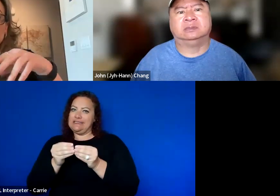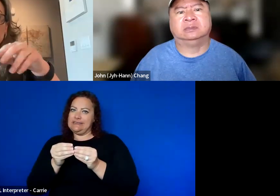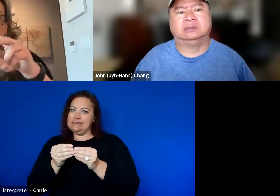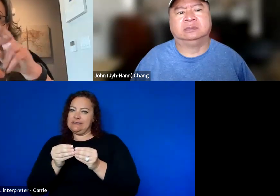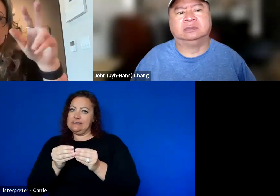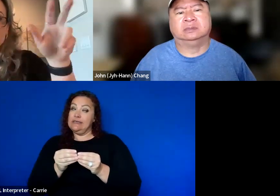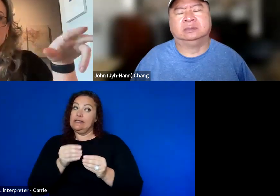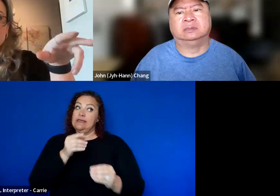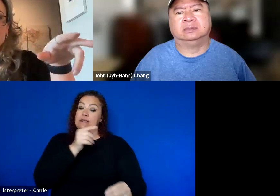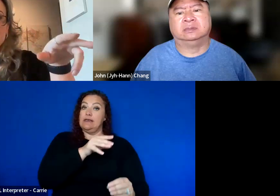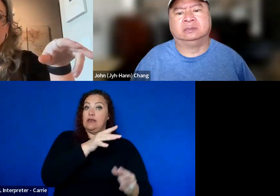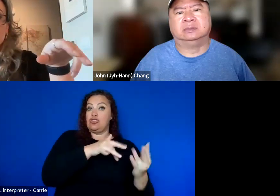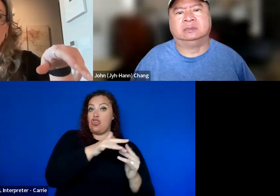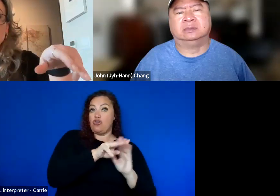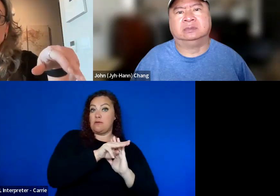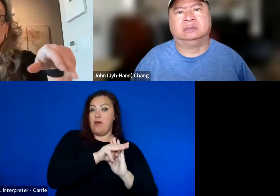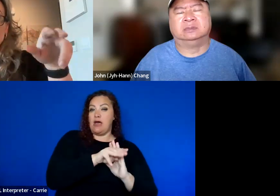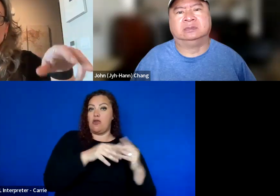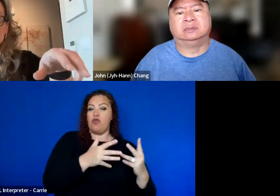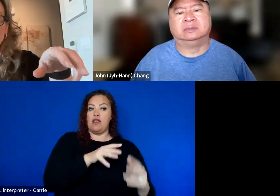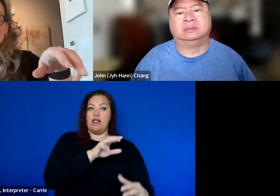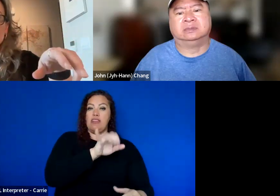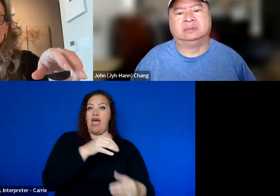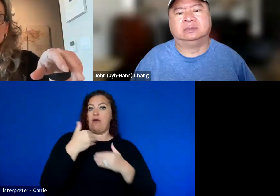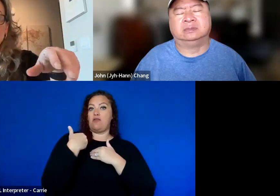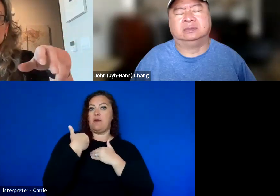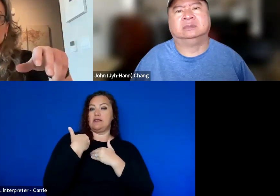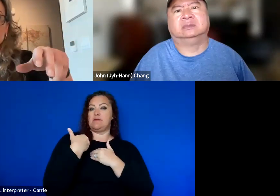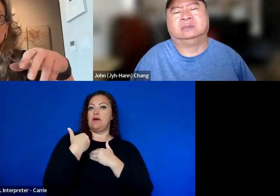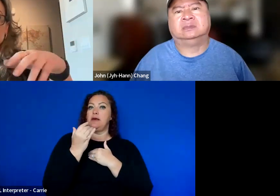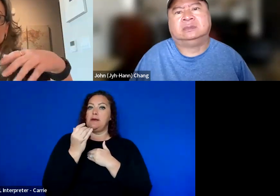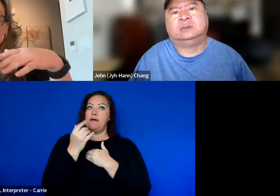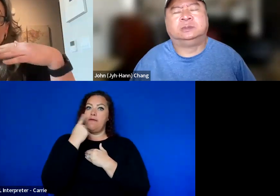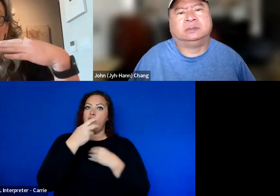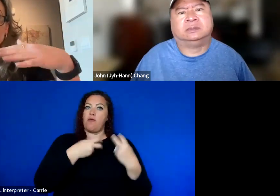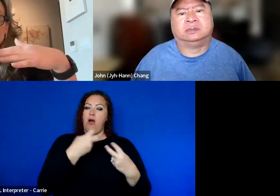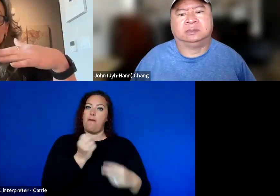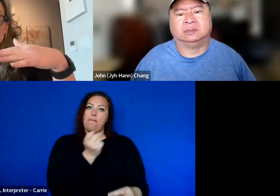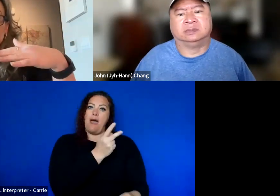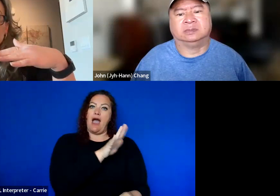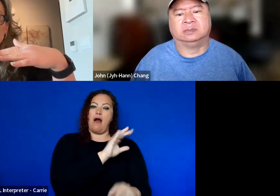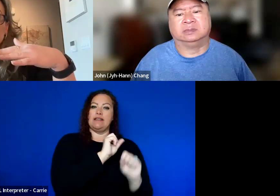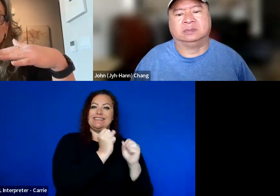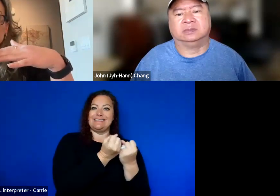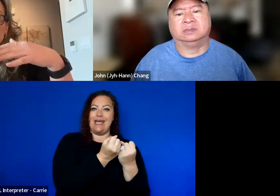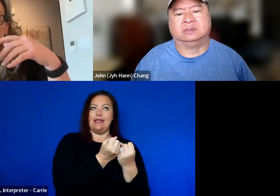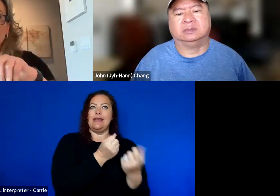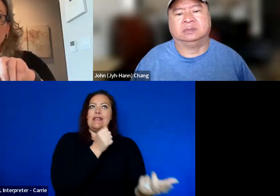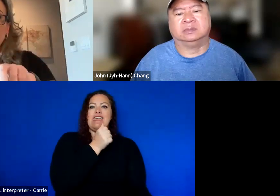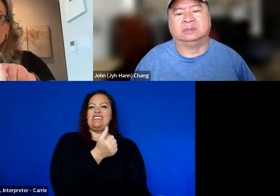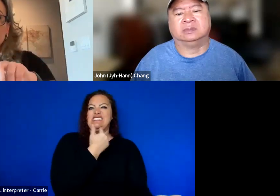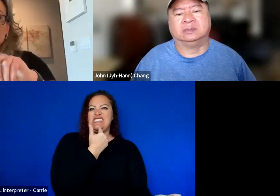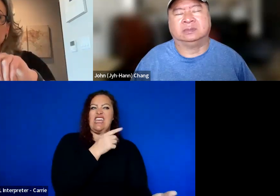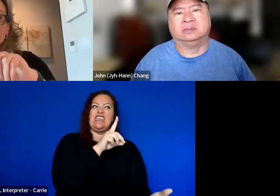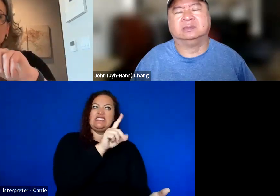model puts the responsibility for problems back on society. And so it would say the disability isn't really the problem, it's the lack